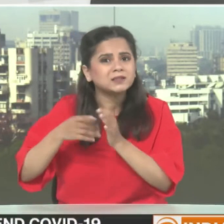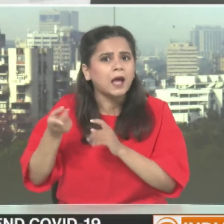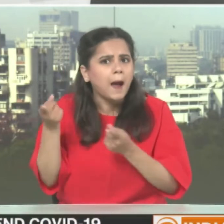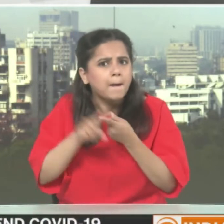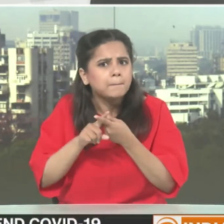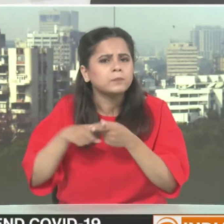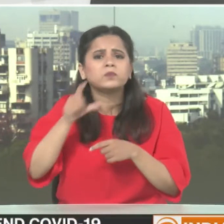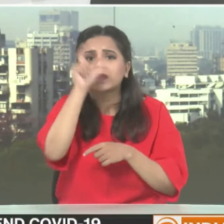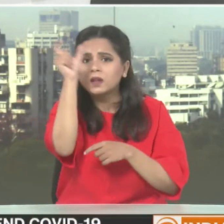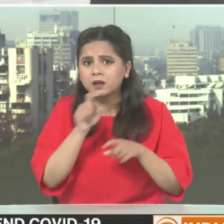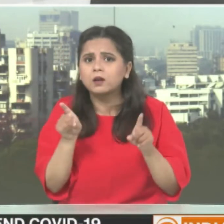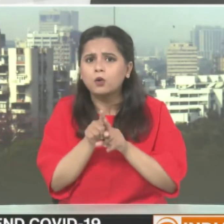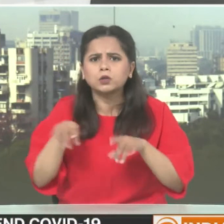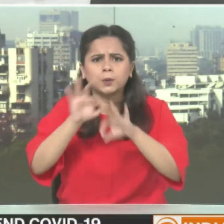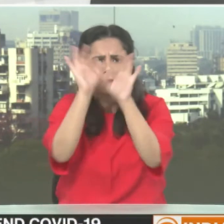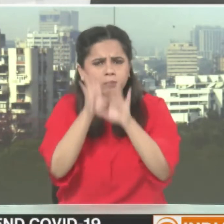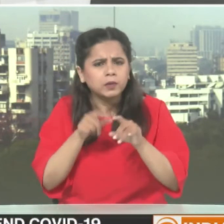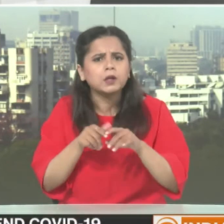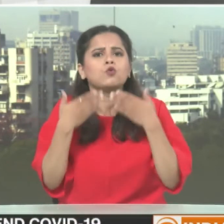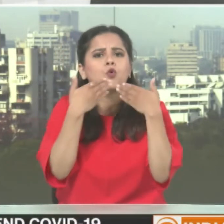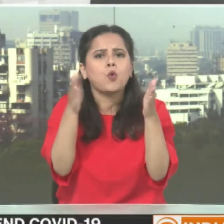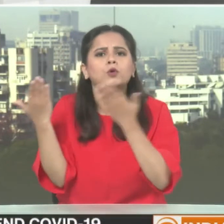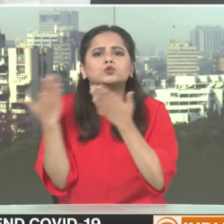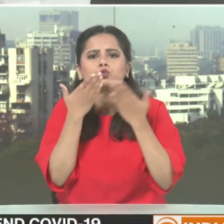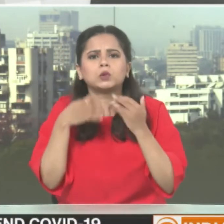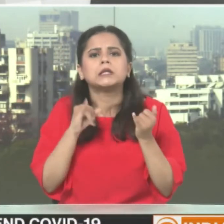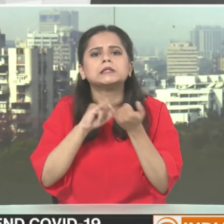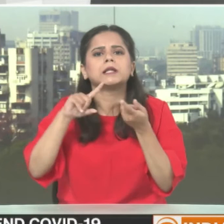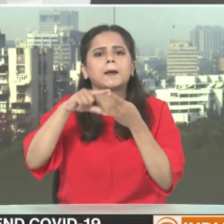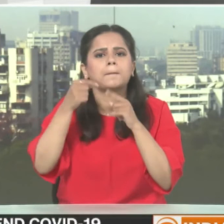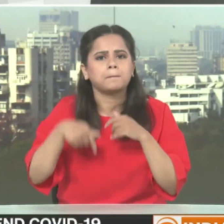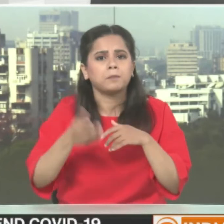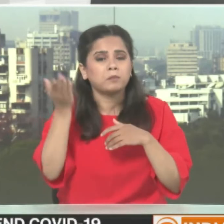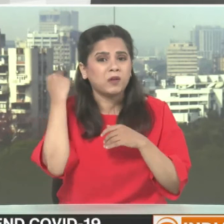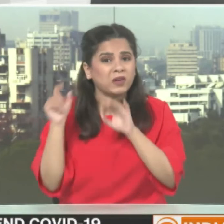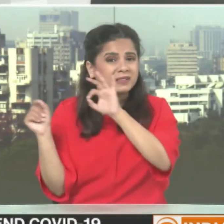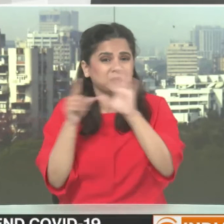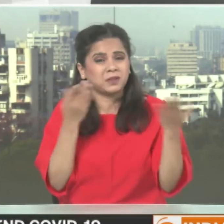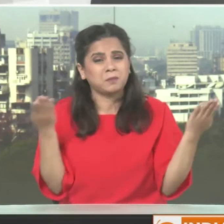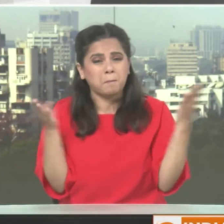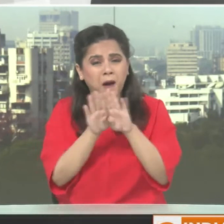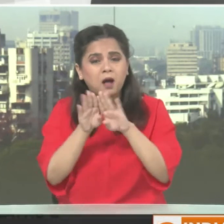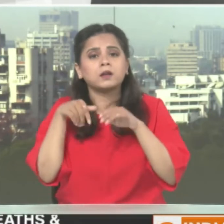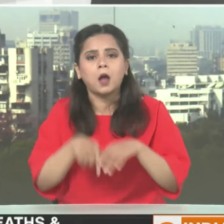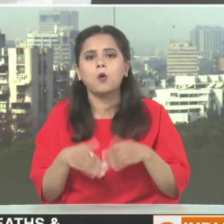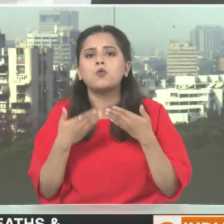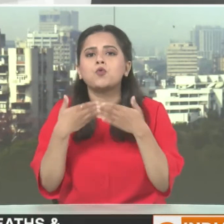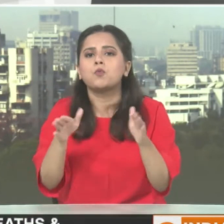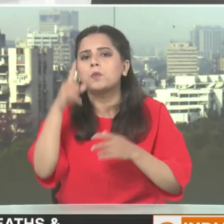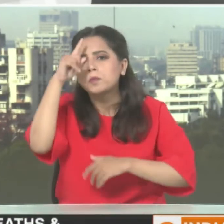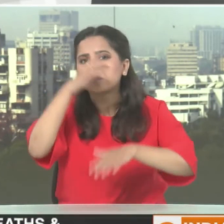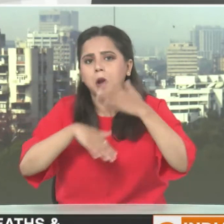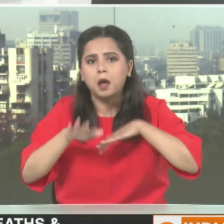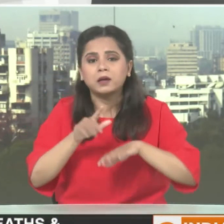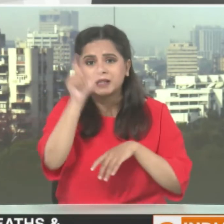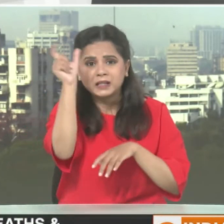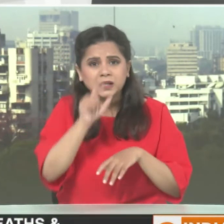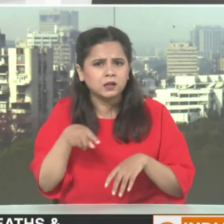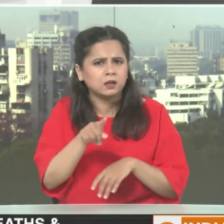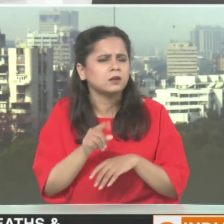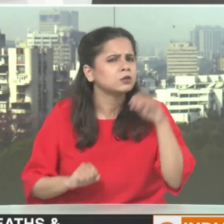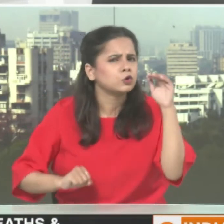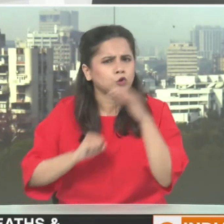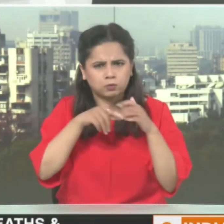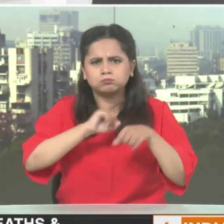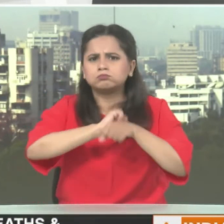Meanwhile, Italy also prepares schools to reopen in September after being shut for 6 months. Italy has been one of the worst